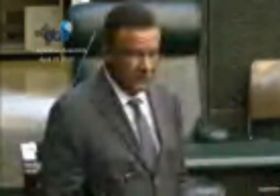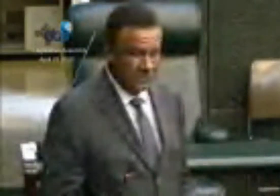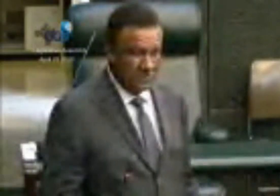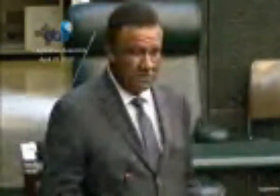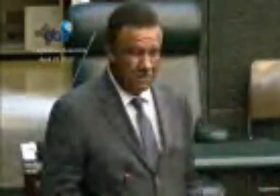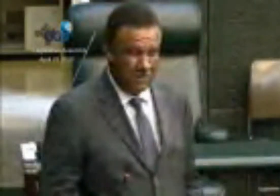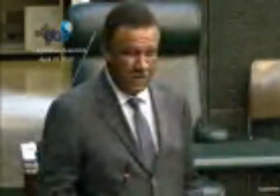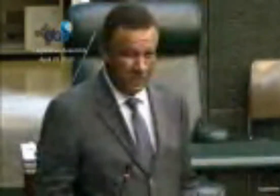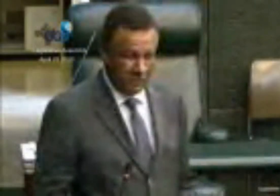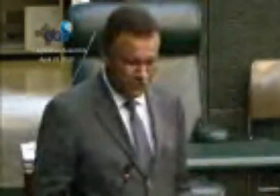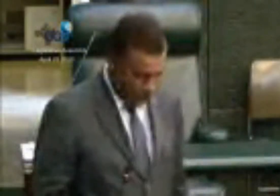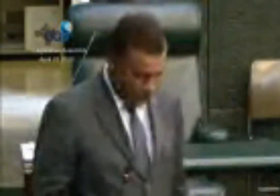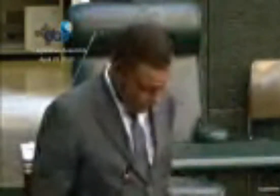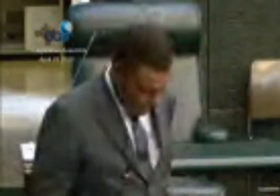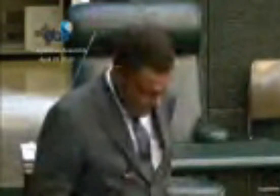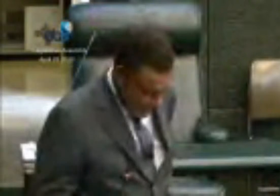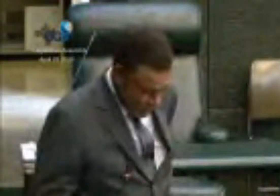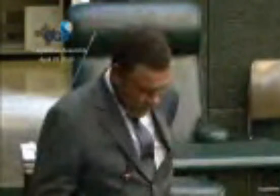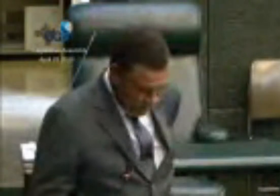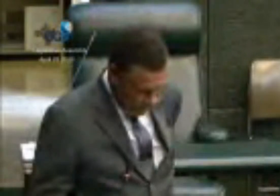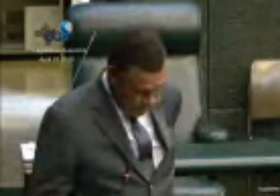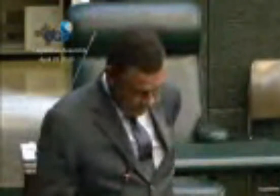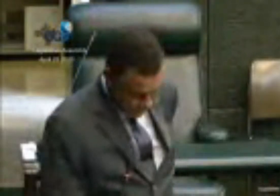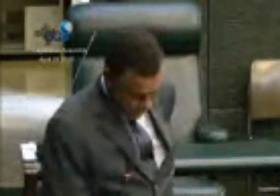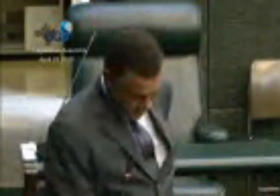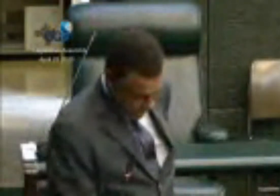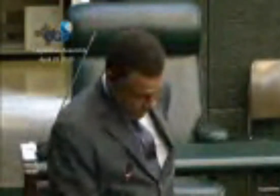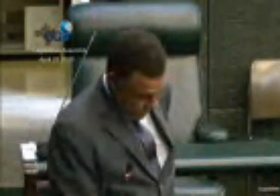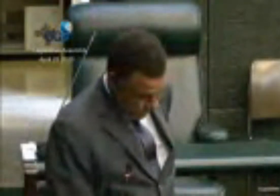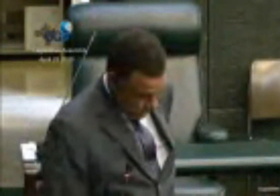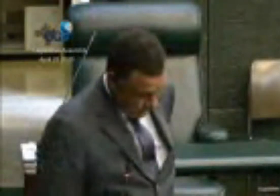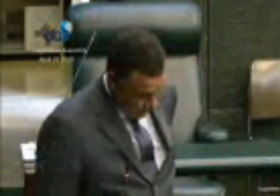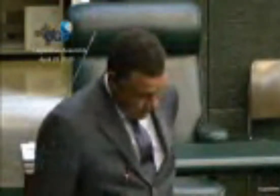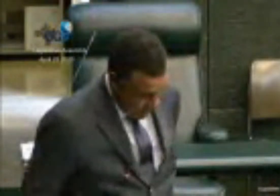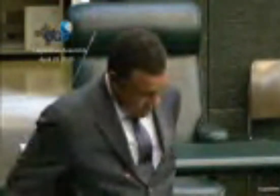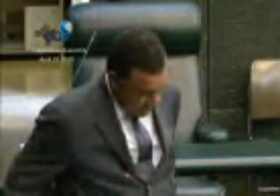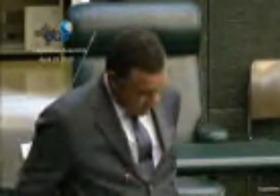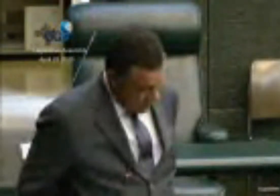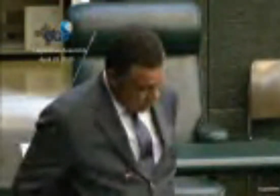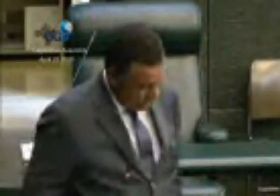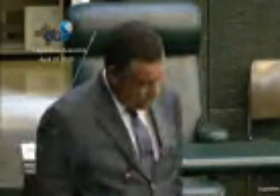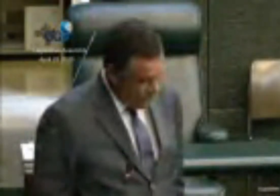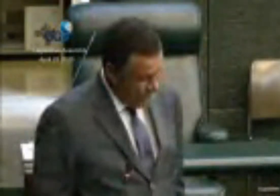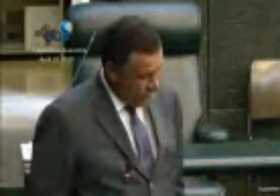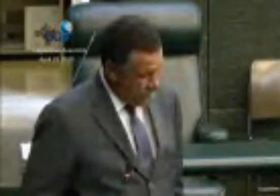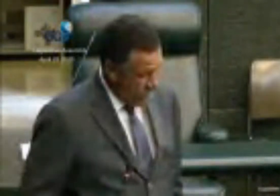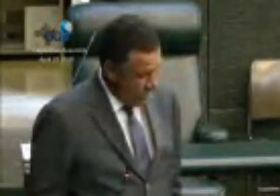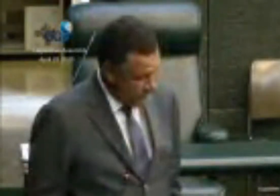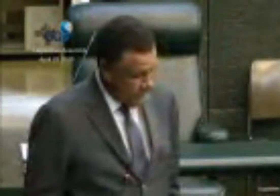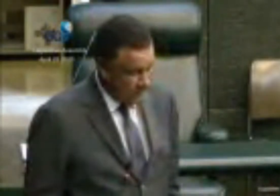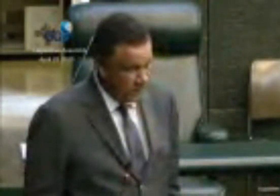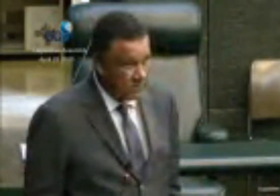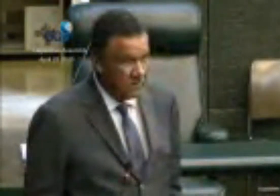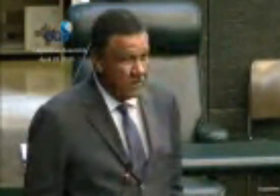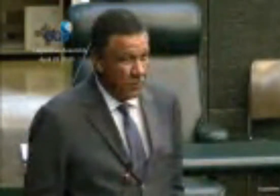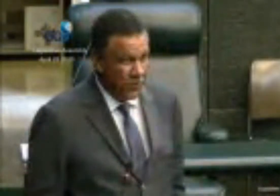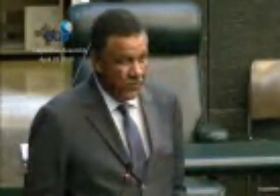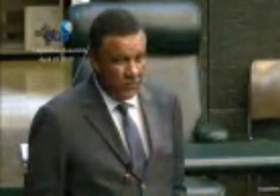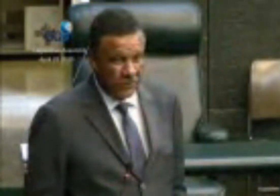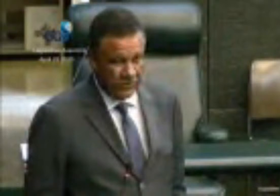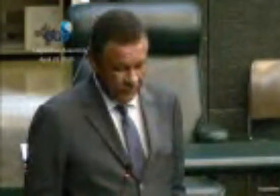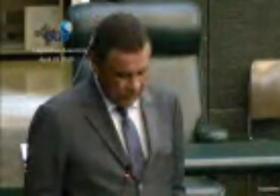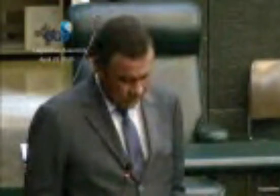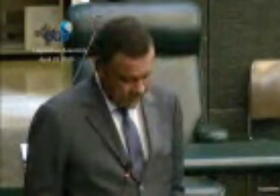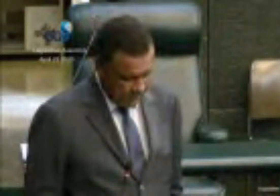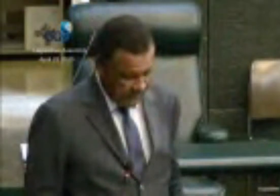Anyway, Mr. Speaker, I thought it was opening our arms and our thoughts to assist. And Mr. Speaker, I